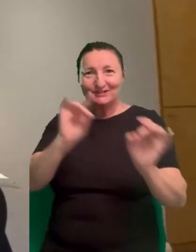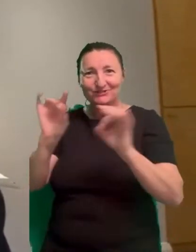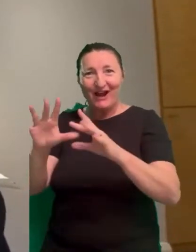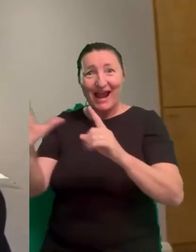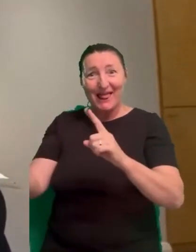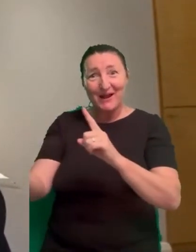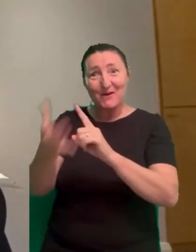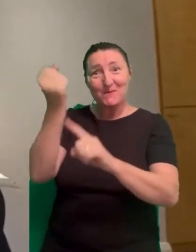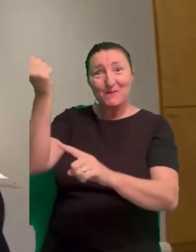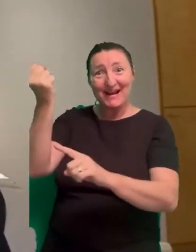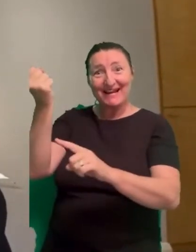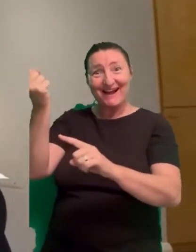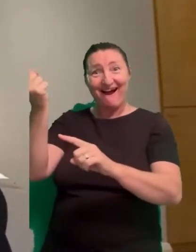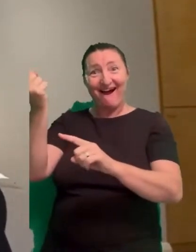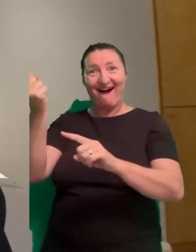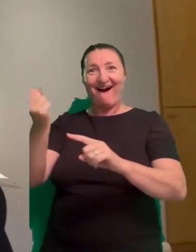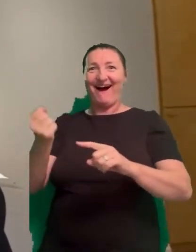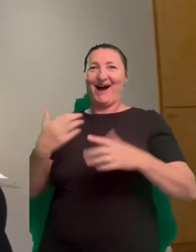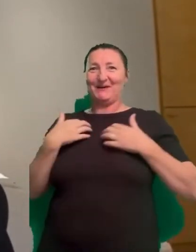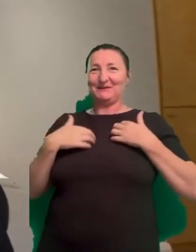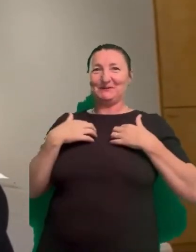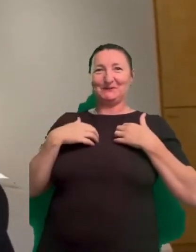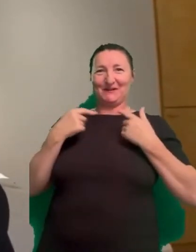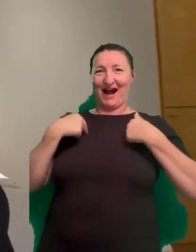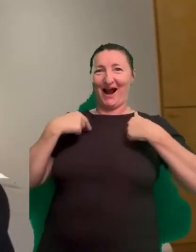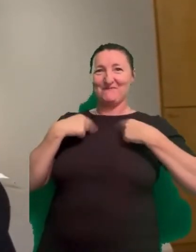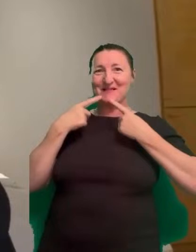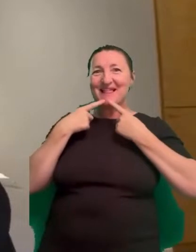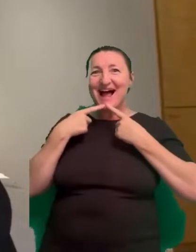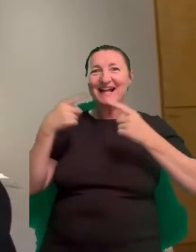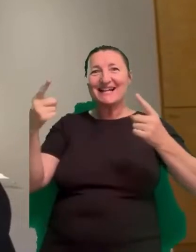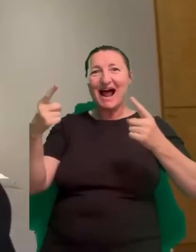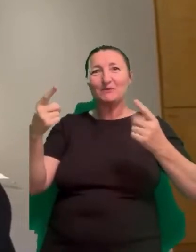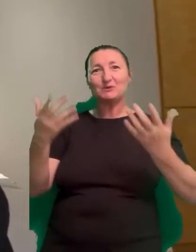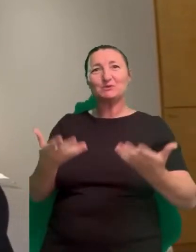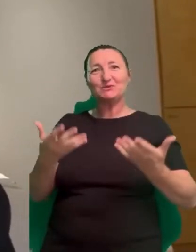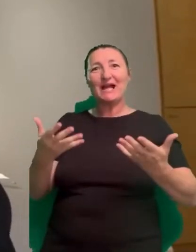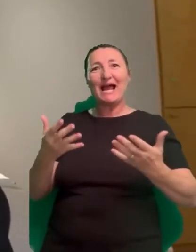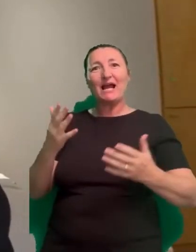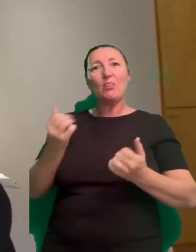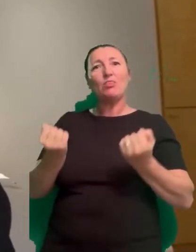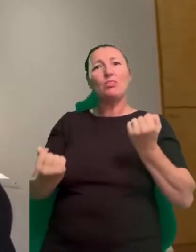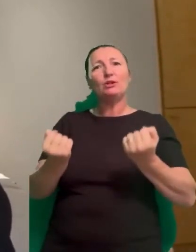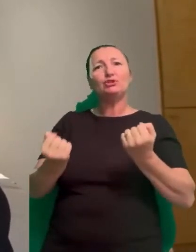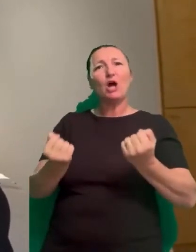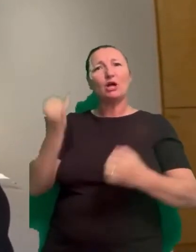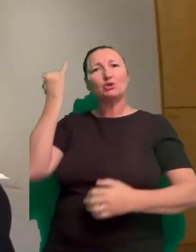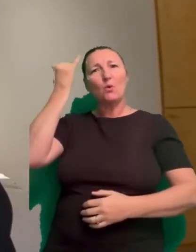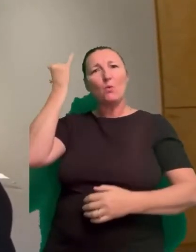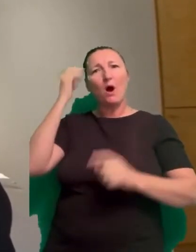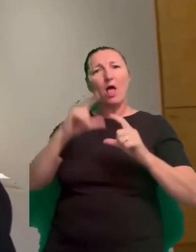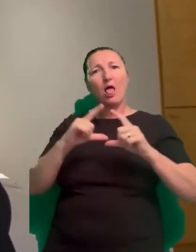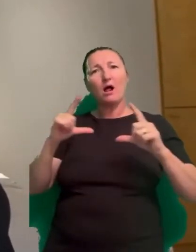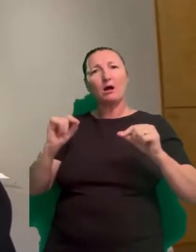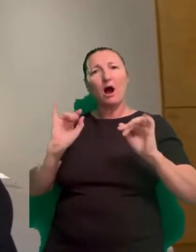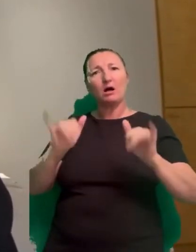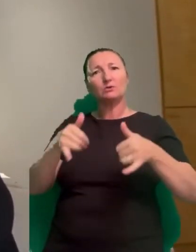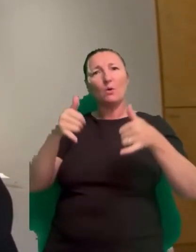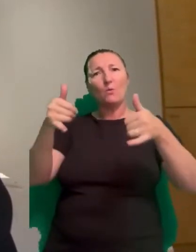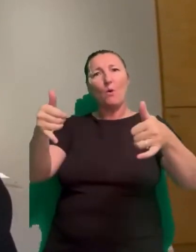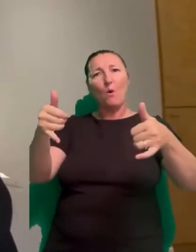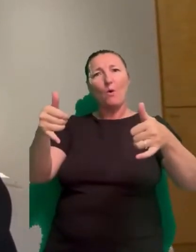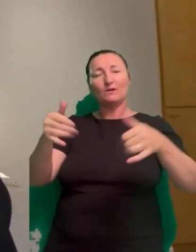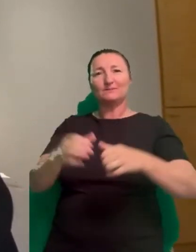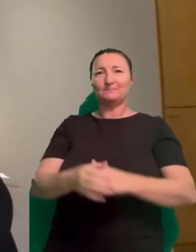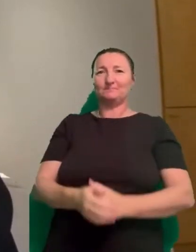has placed as an award winner. I get to announce today the Judges Wildcard Award, which goes to a